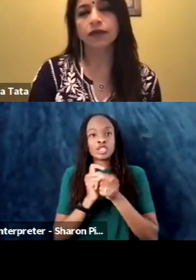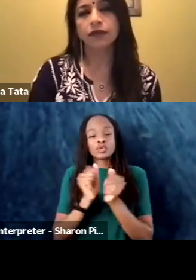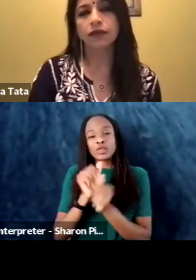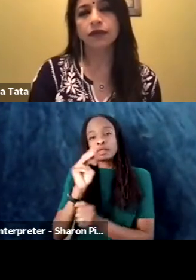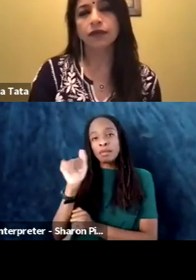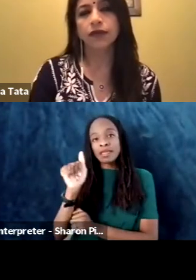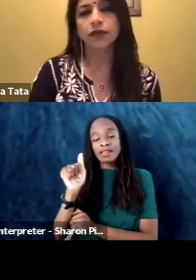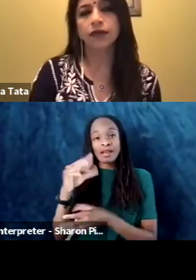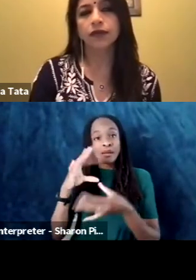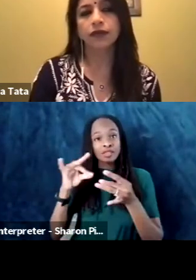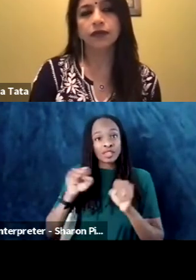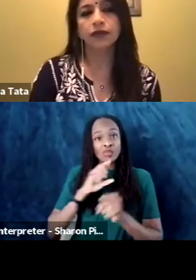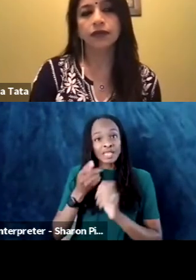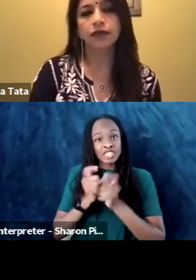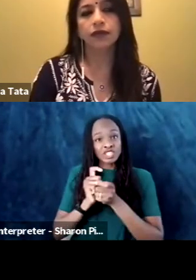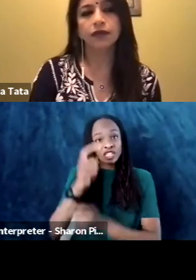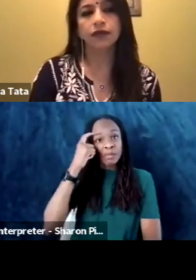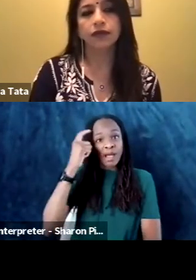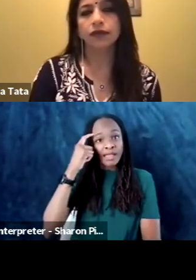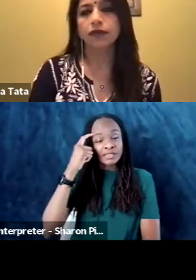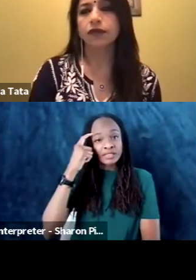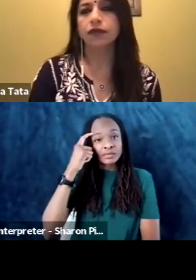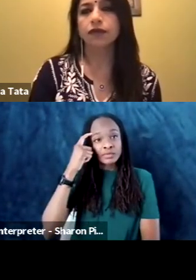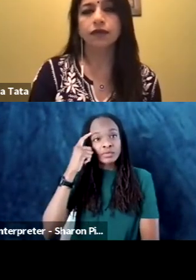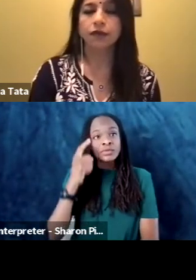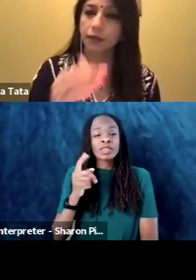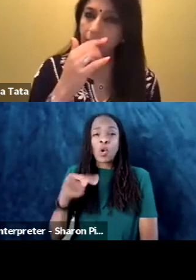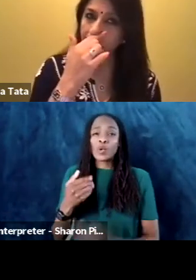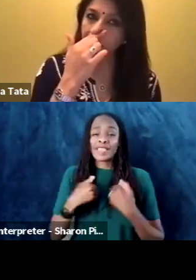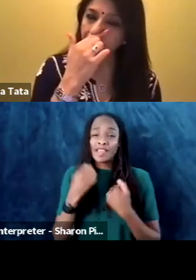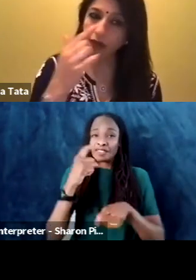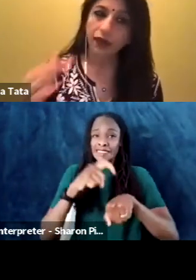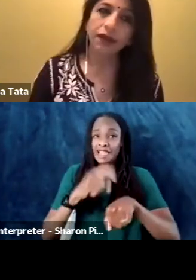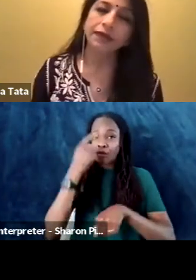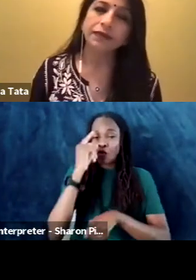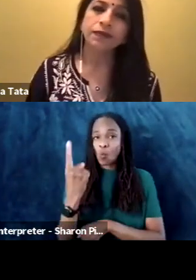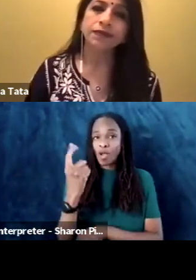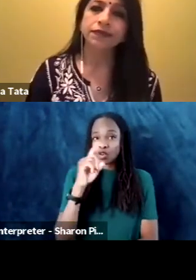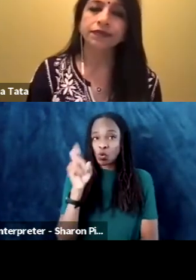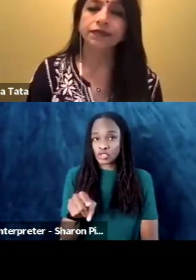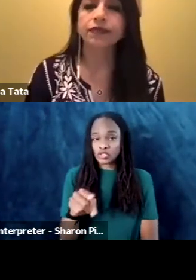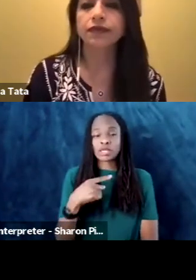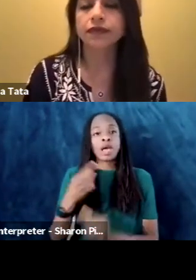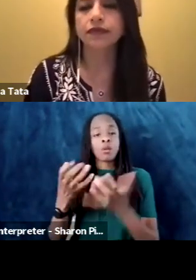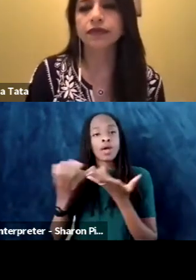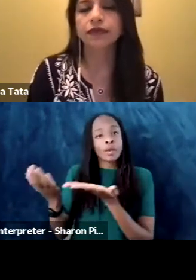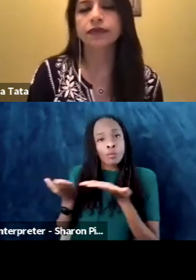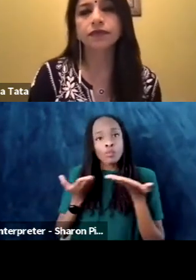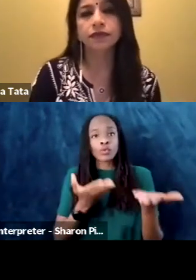really change minds. So we're only going to have time for one question, and I want to bring on